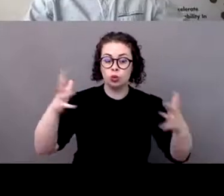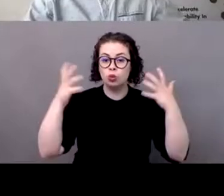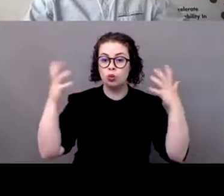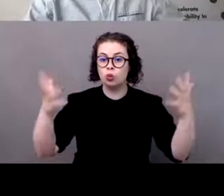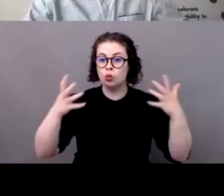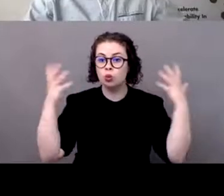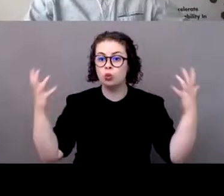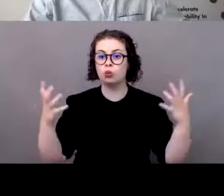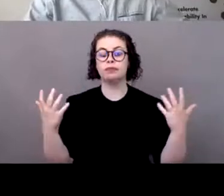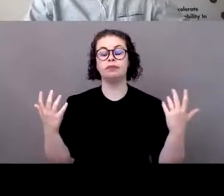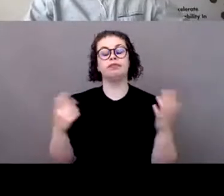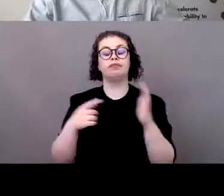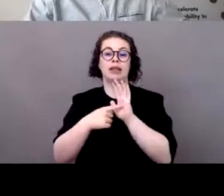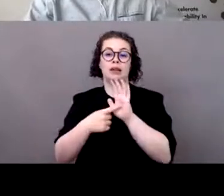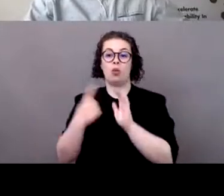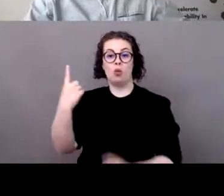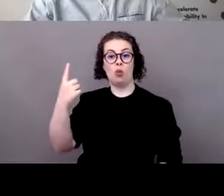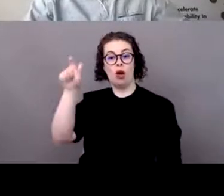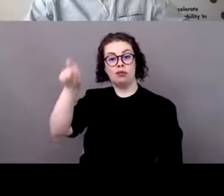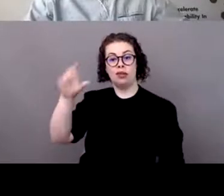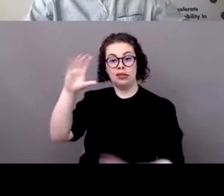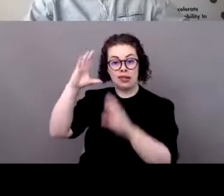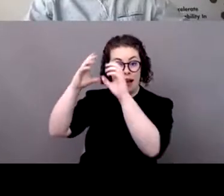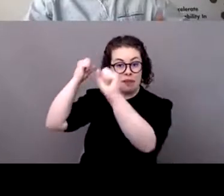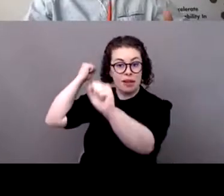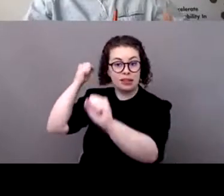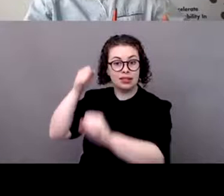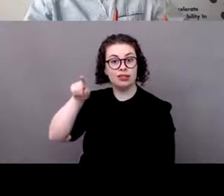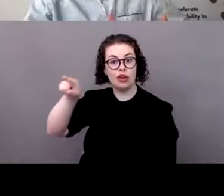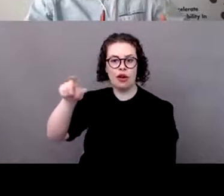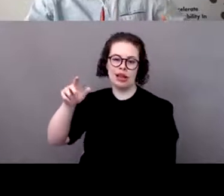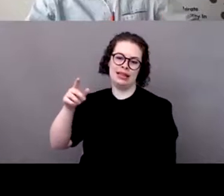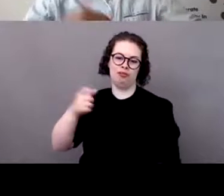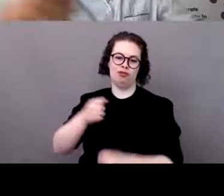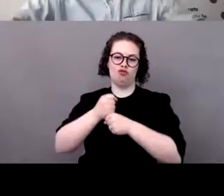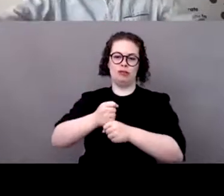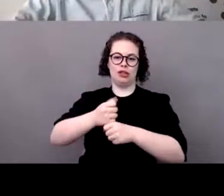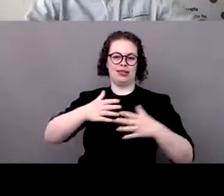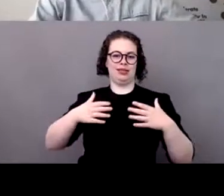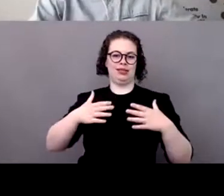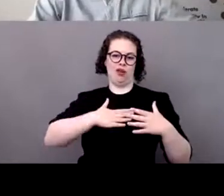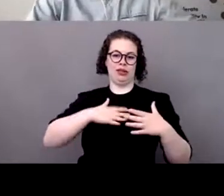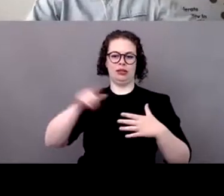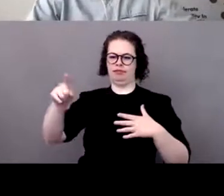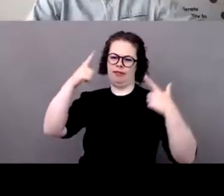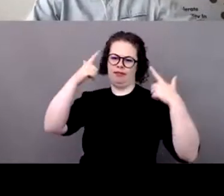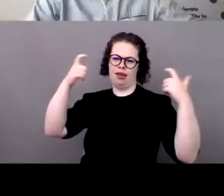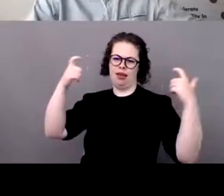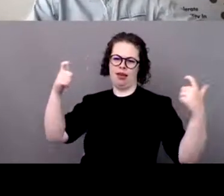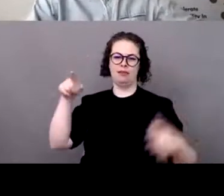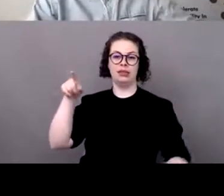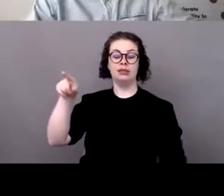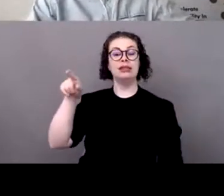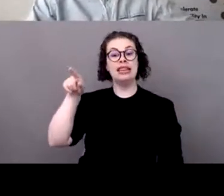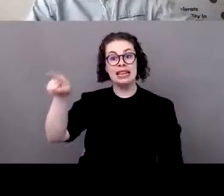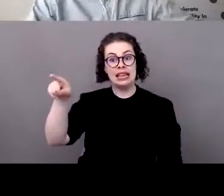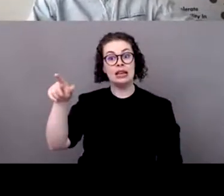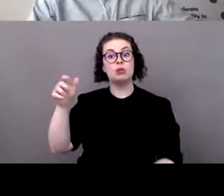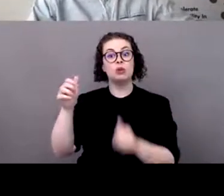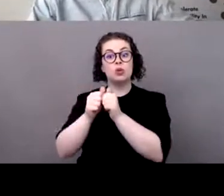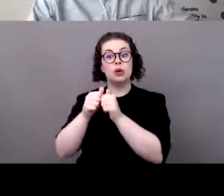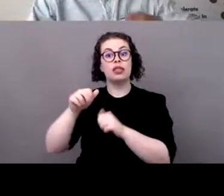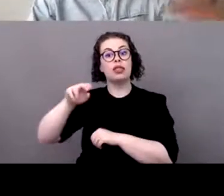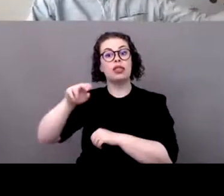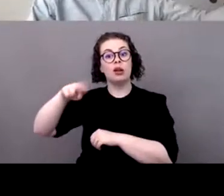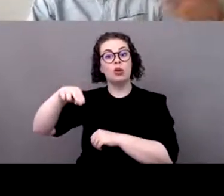Toxby, one of our ambassadors from Sampdoria, he was flying with the Norwegian team. He's